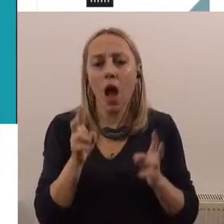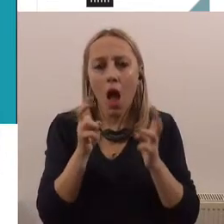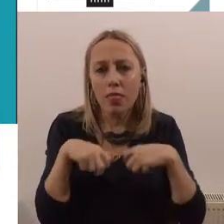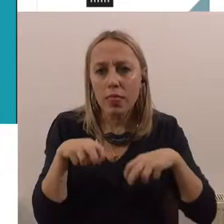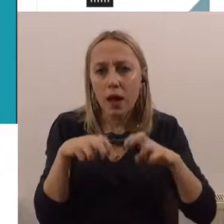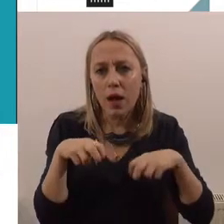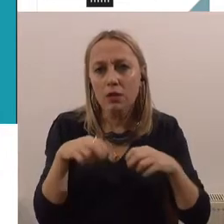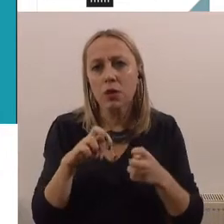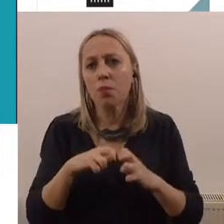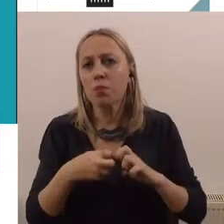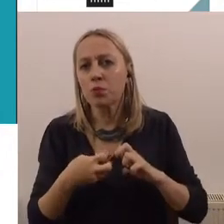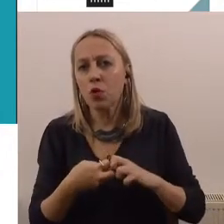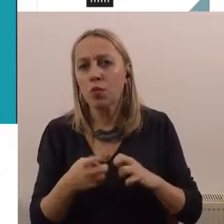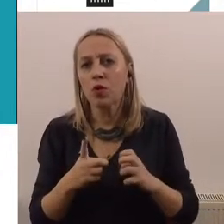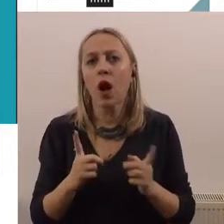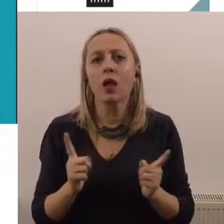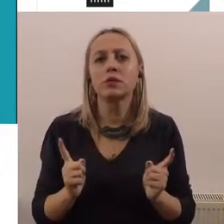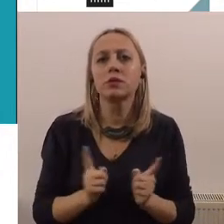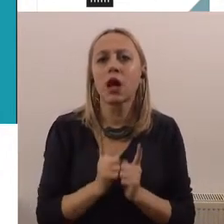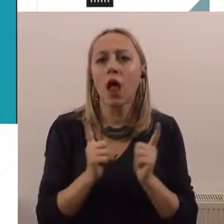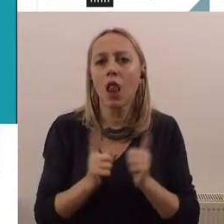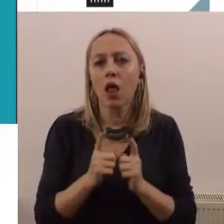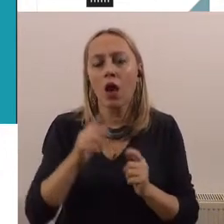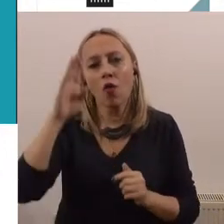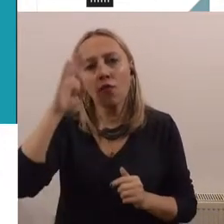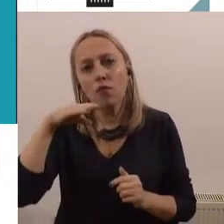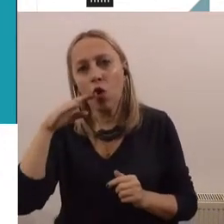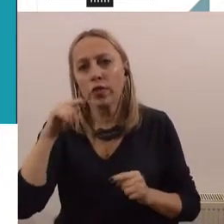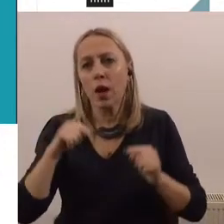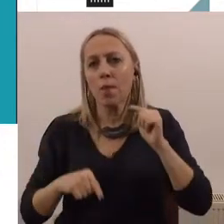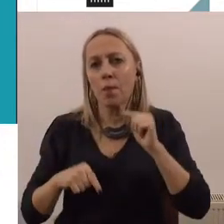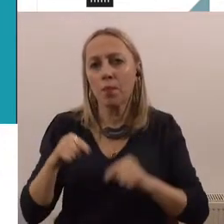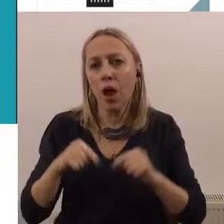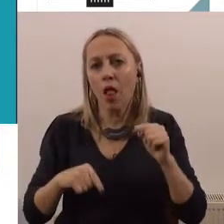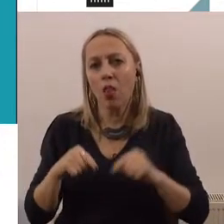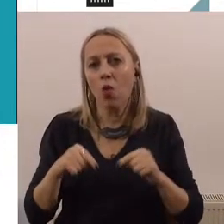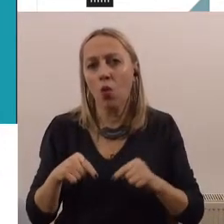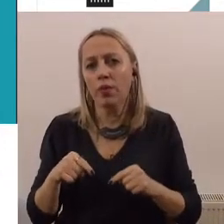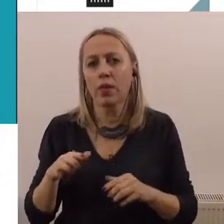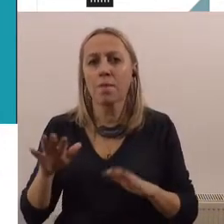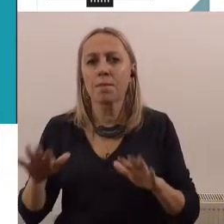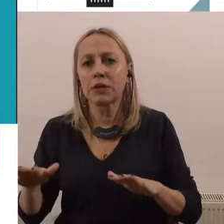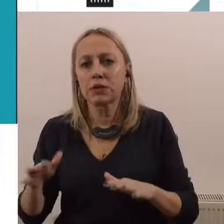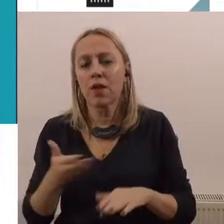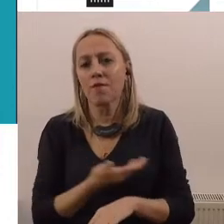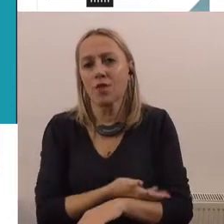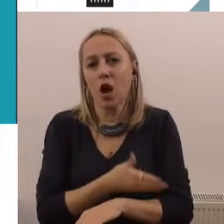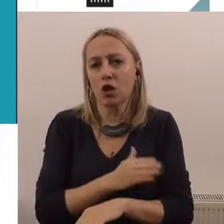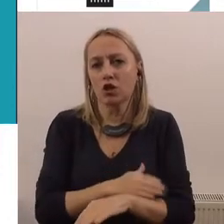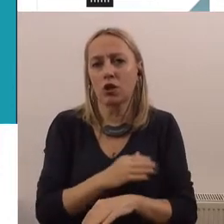Warsaw wetlands and prepare a model, which we see here.